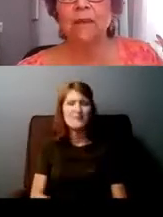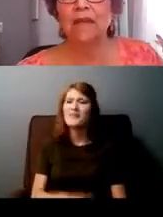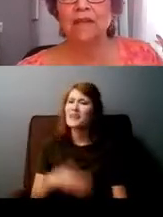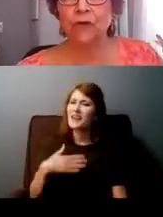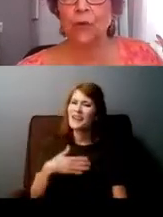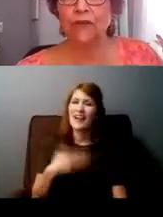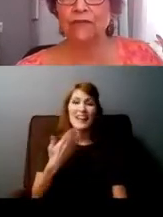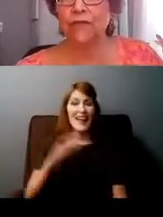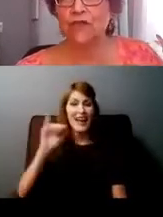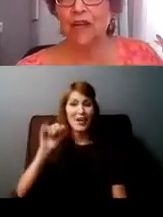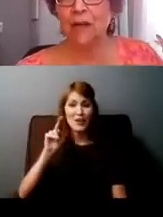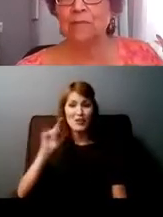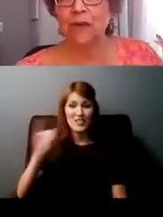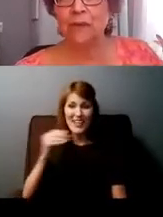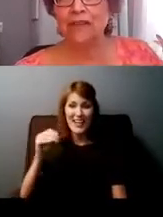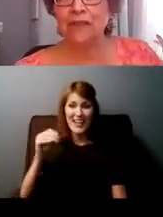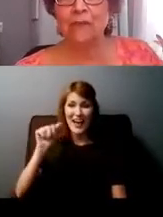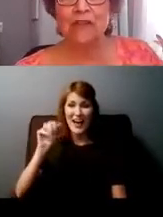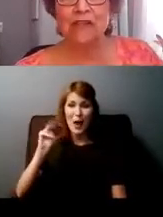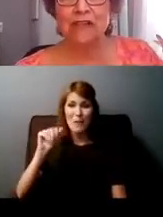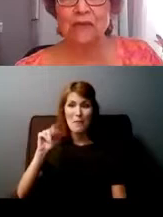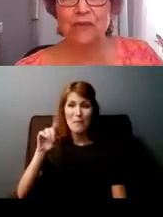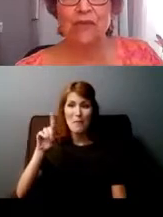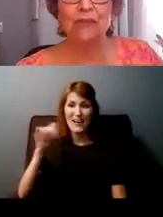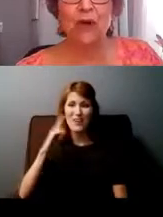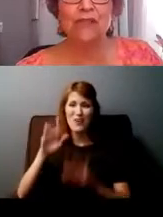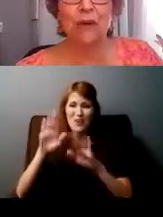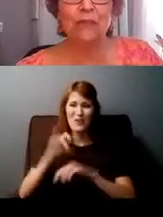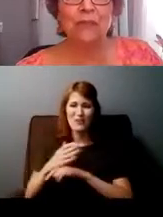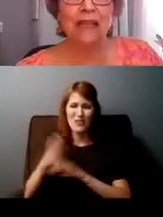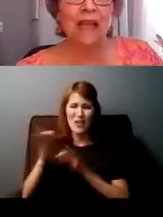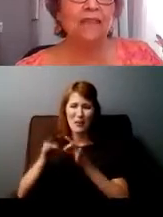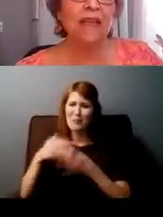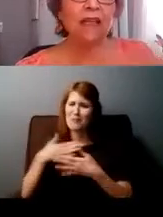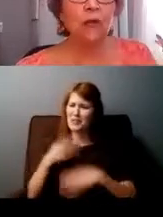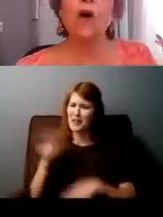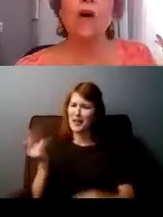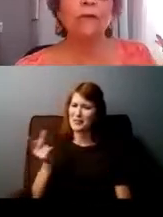and Amanda, for a wonderful job. I really appreciate you too, also.